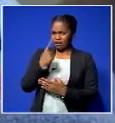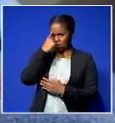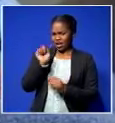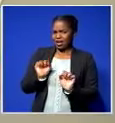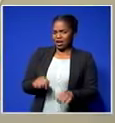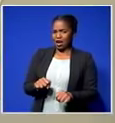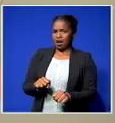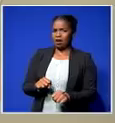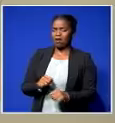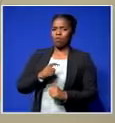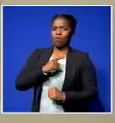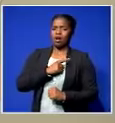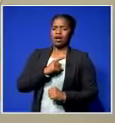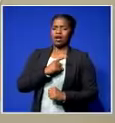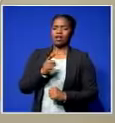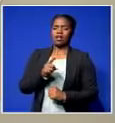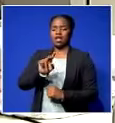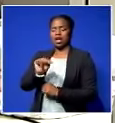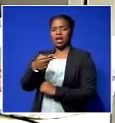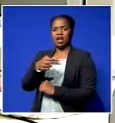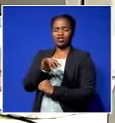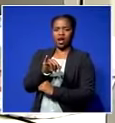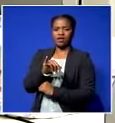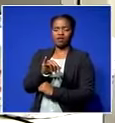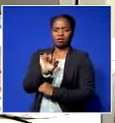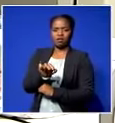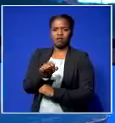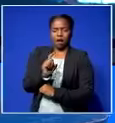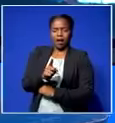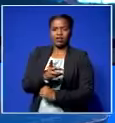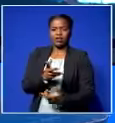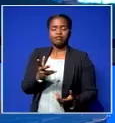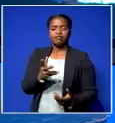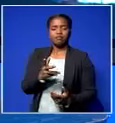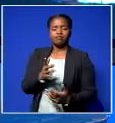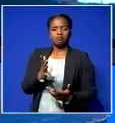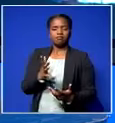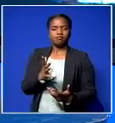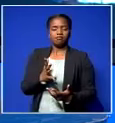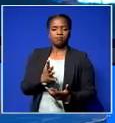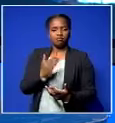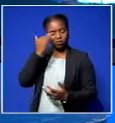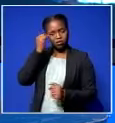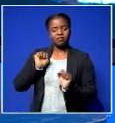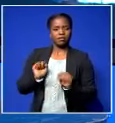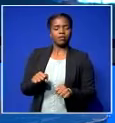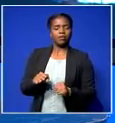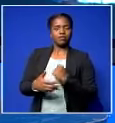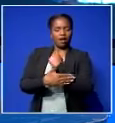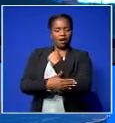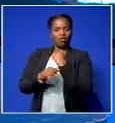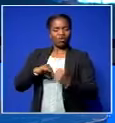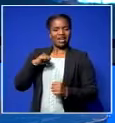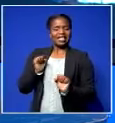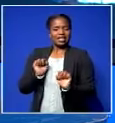the national health insurance should be a point of pride to the country and